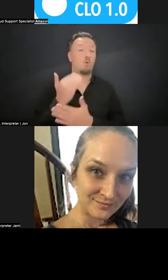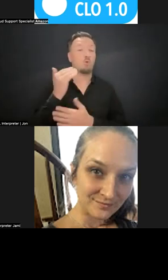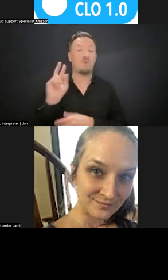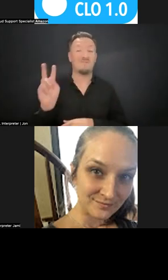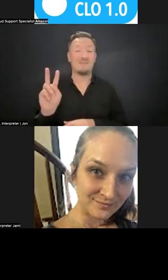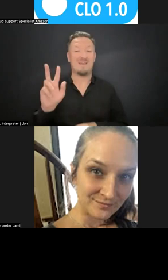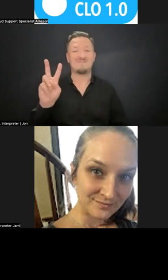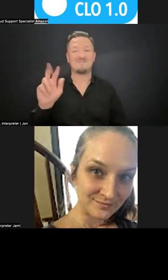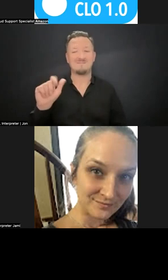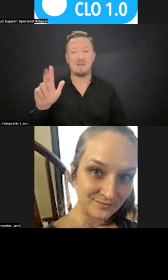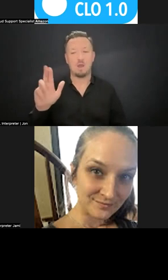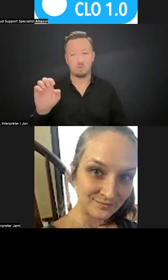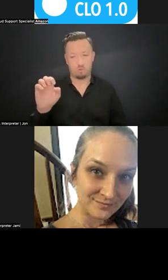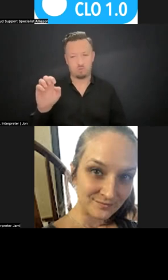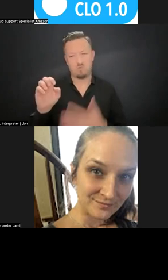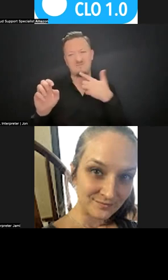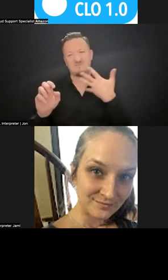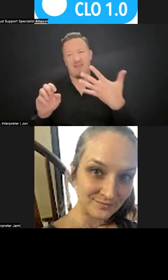So there's about 5 V's.